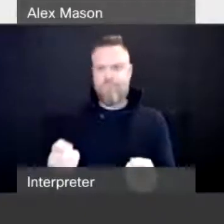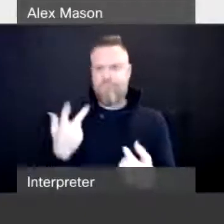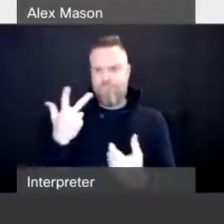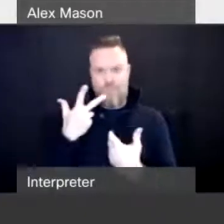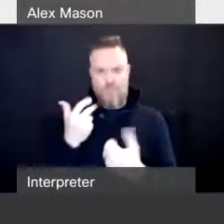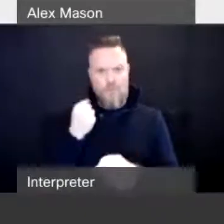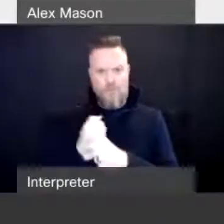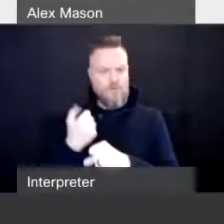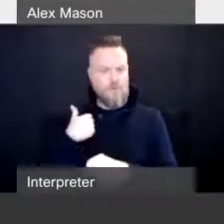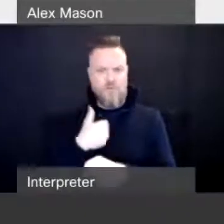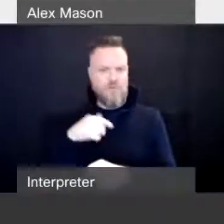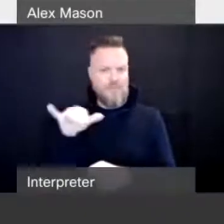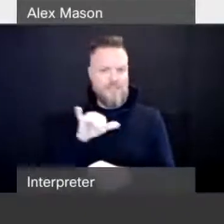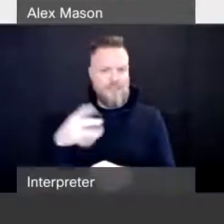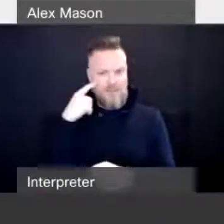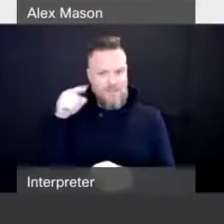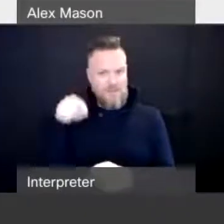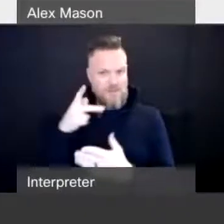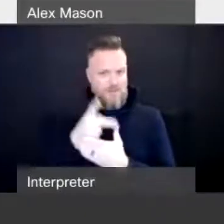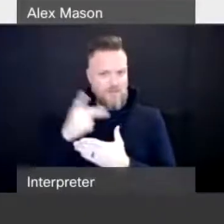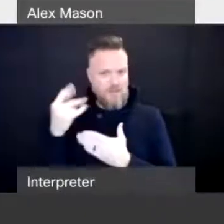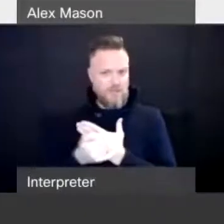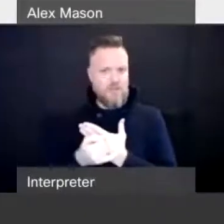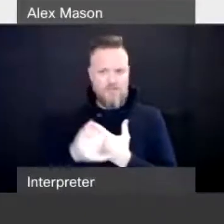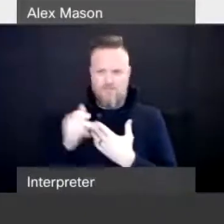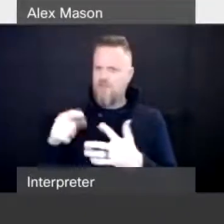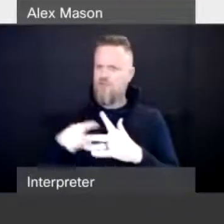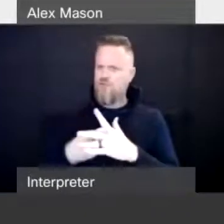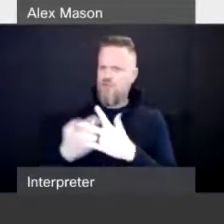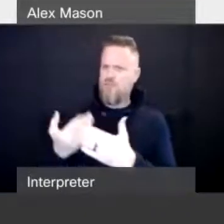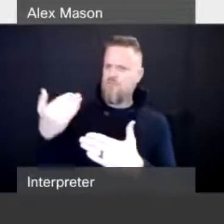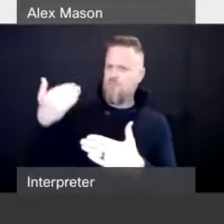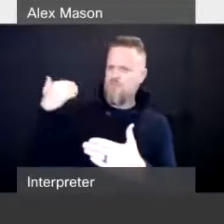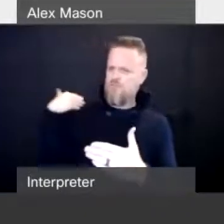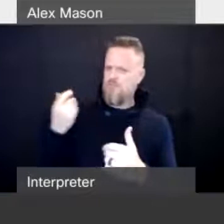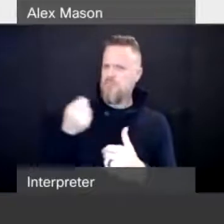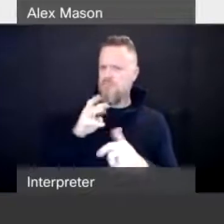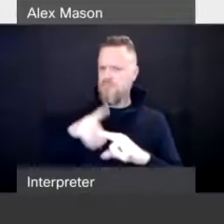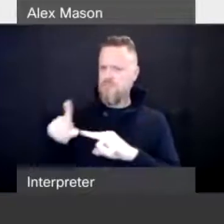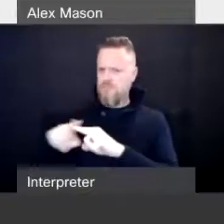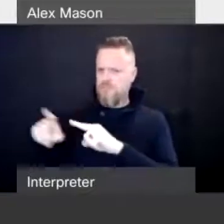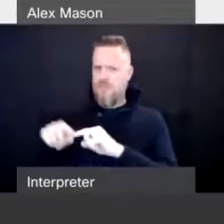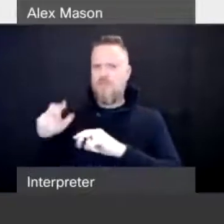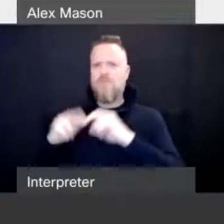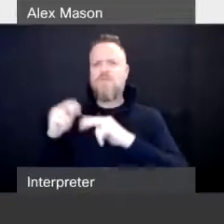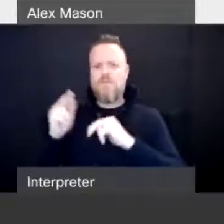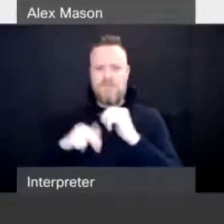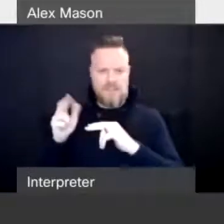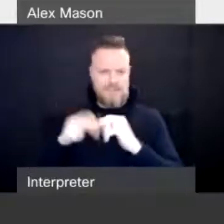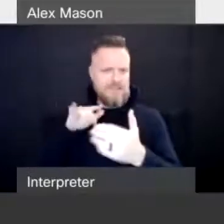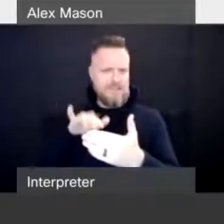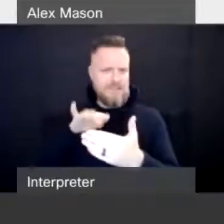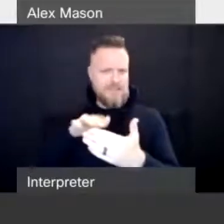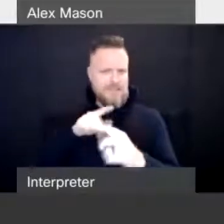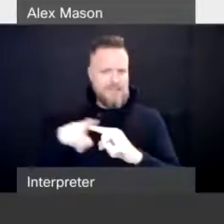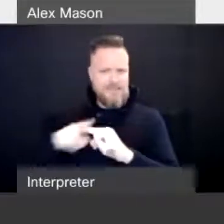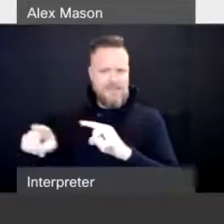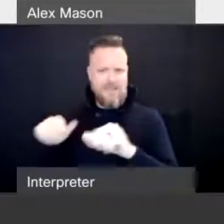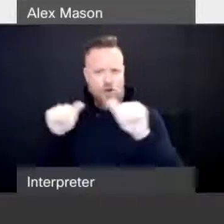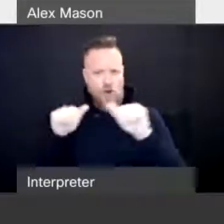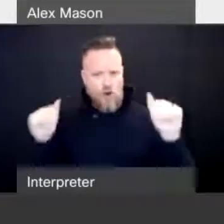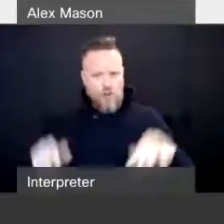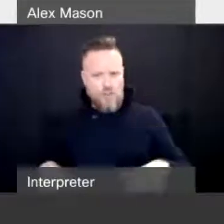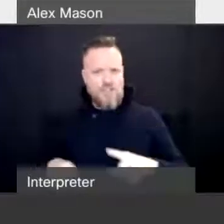for this specific project, but it began well before that with a number of facility studies and architects and